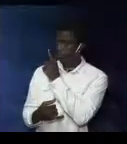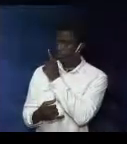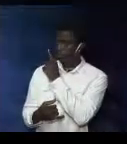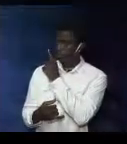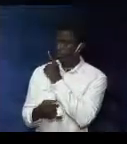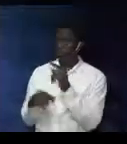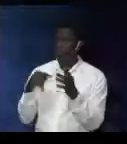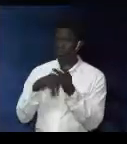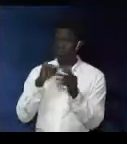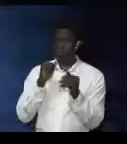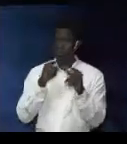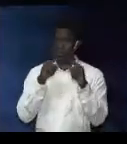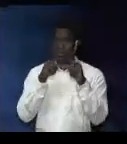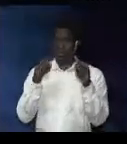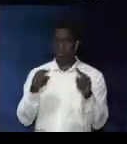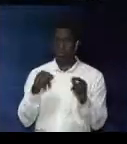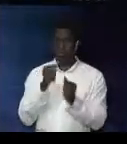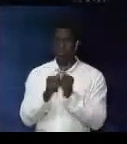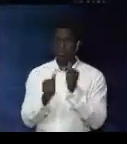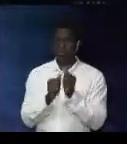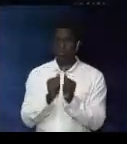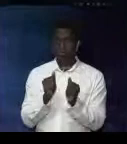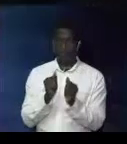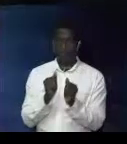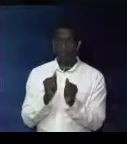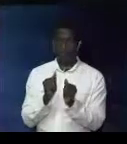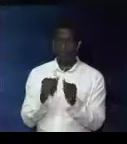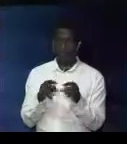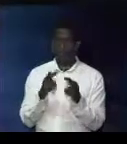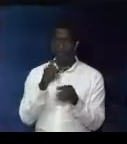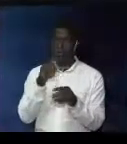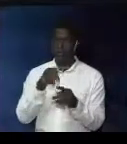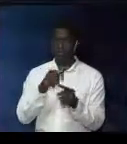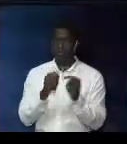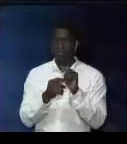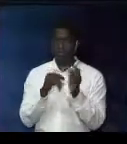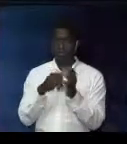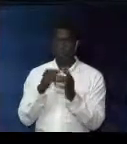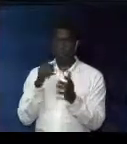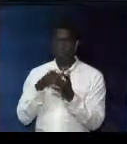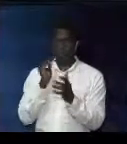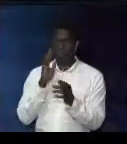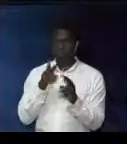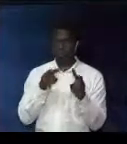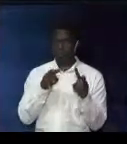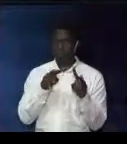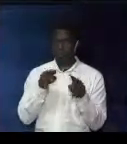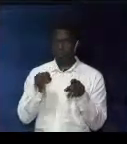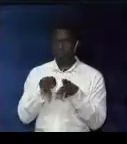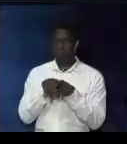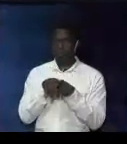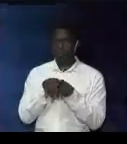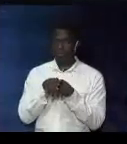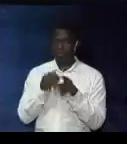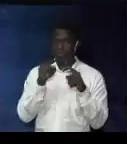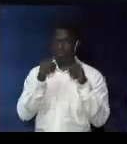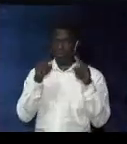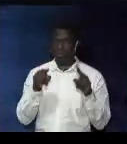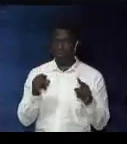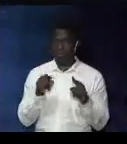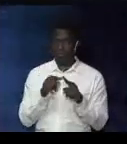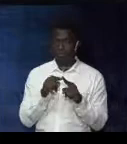This is a square. Whichever way you turn it, it's always going to look like a square. In fact, it has rotational symmetry of order